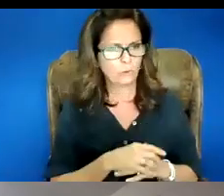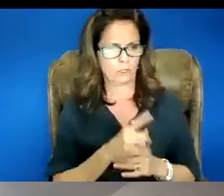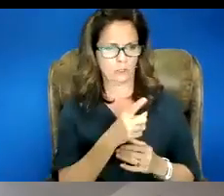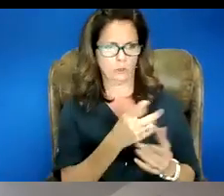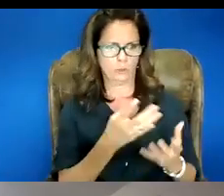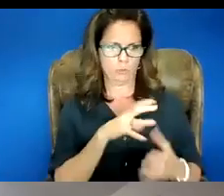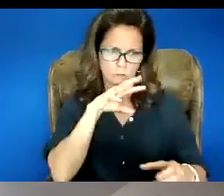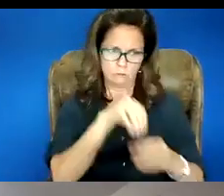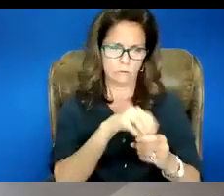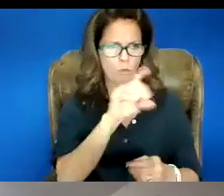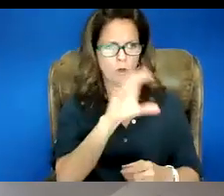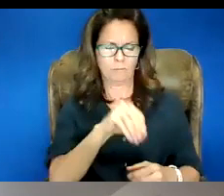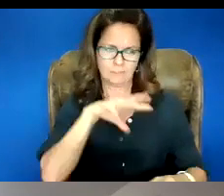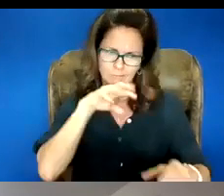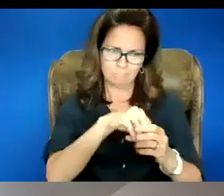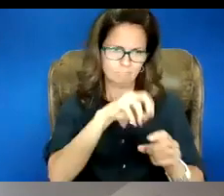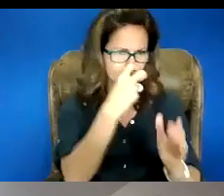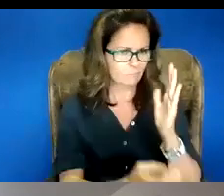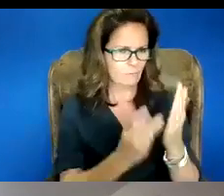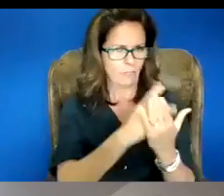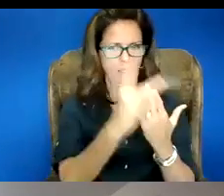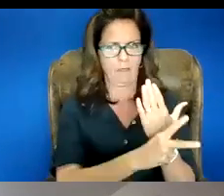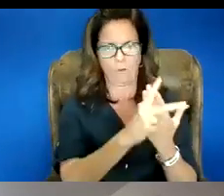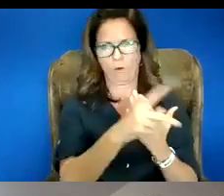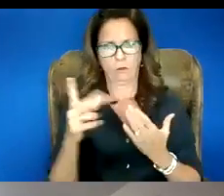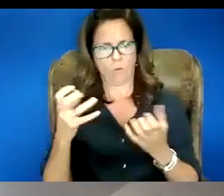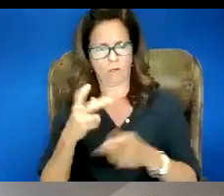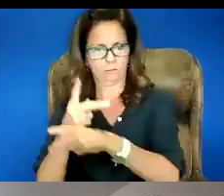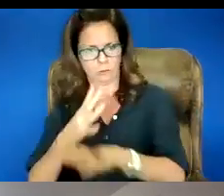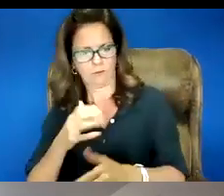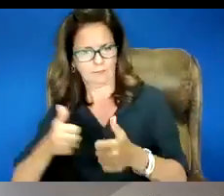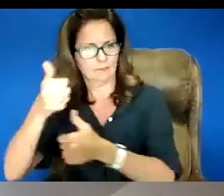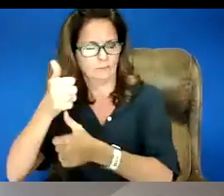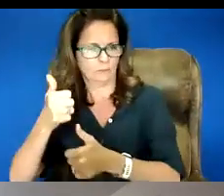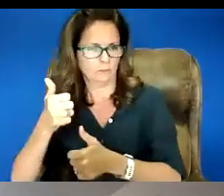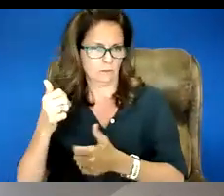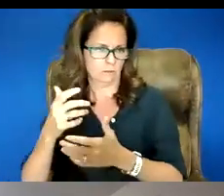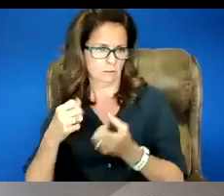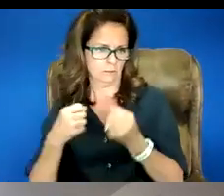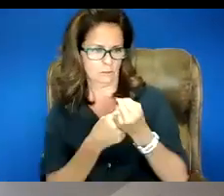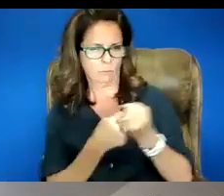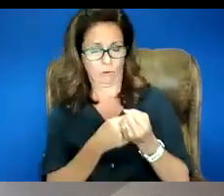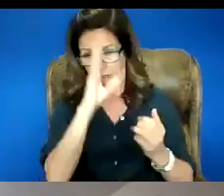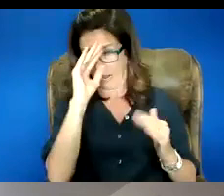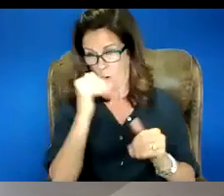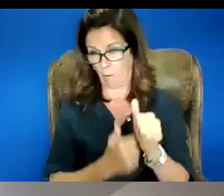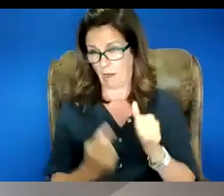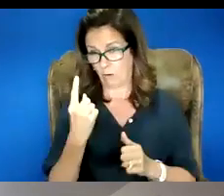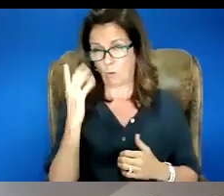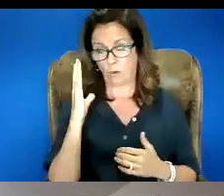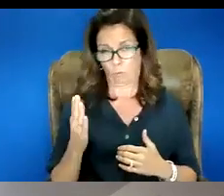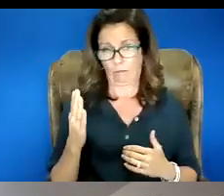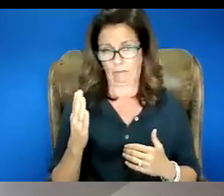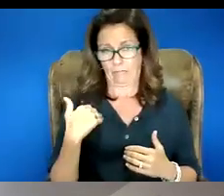in the program. And I hope that everybody gets the full support. I know we'll have some communication challenges,